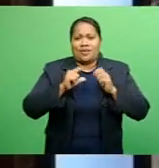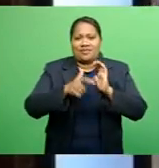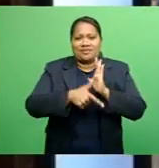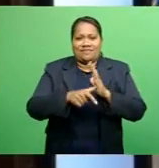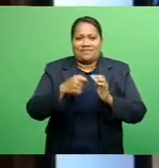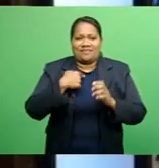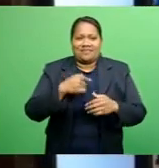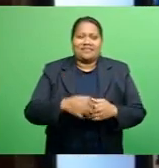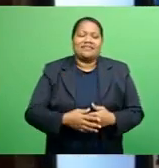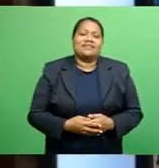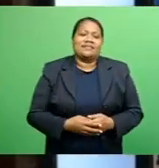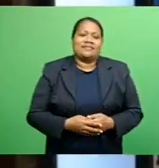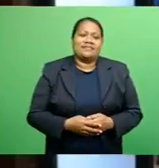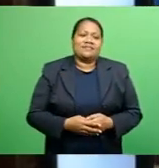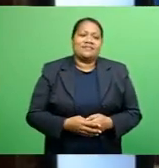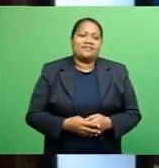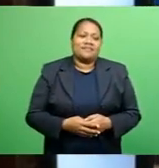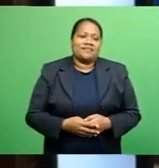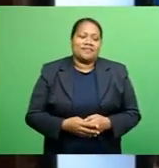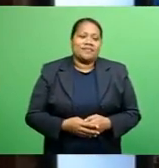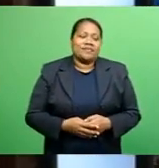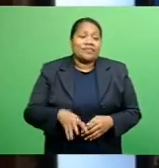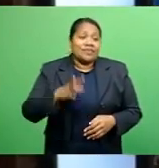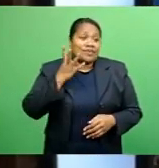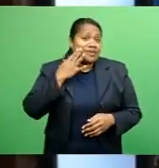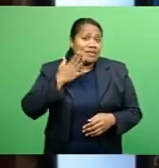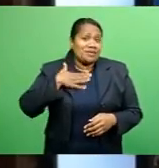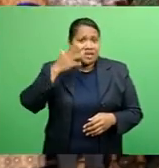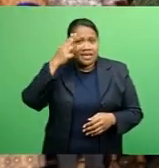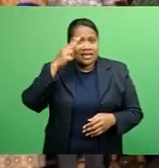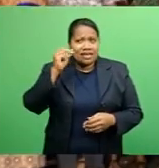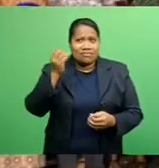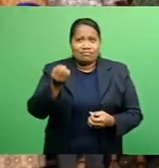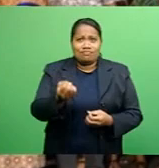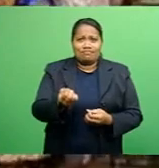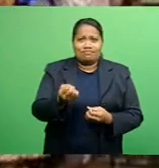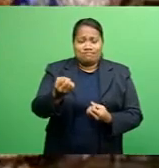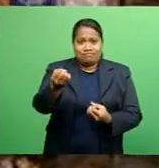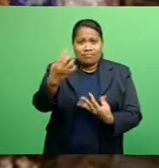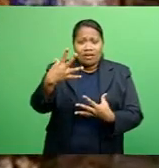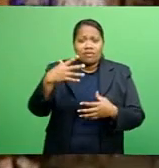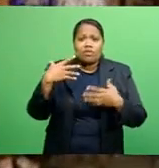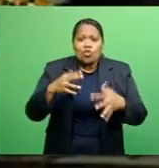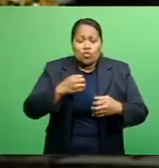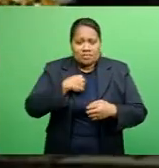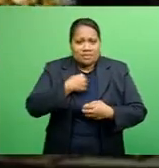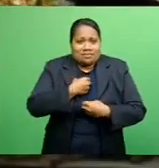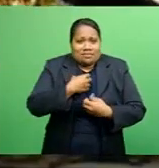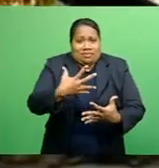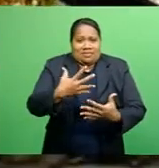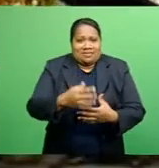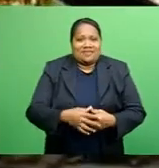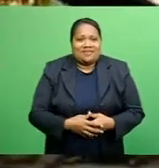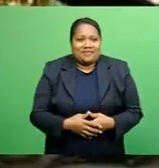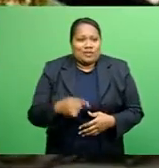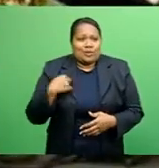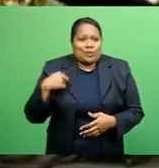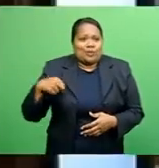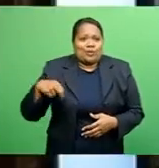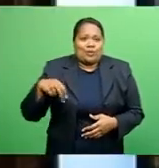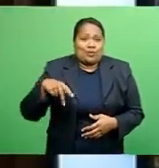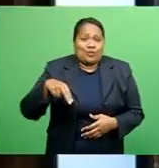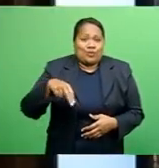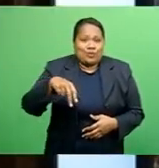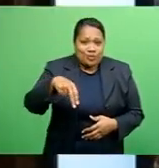3, and when my name came up, so I was really surprised to walk towards the stage.